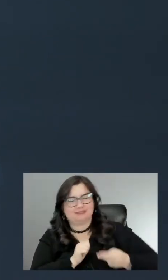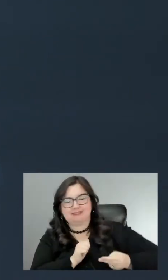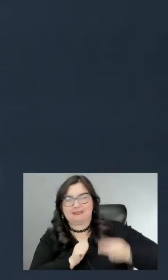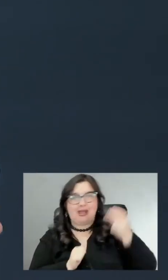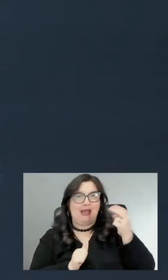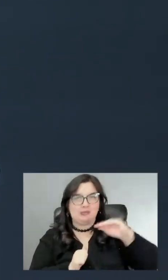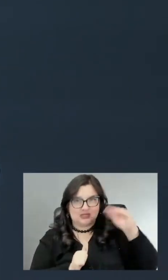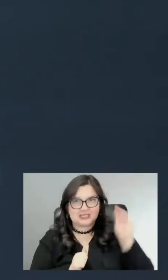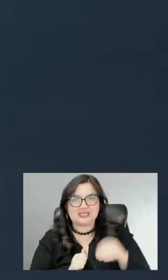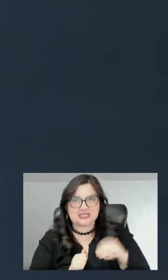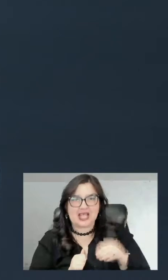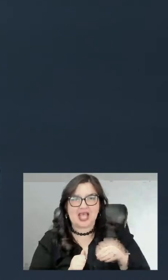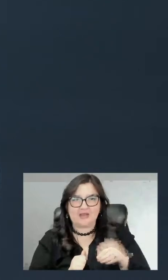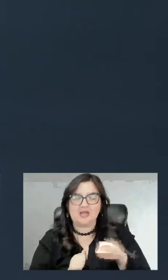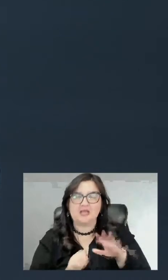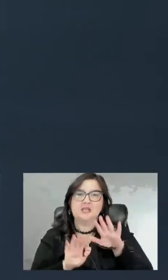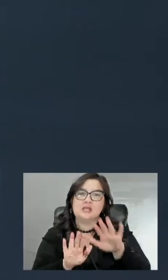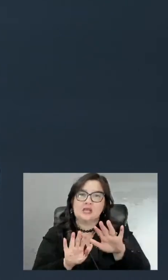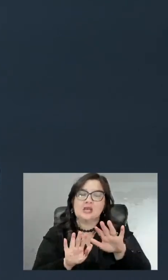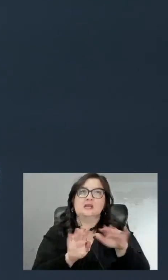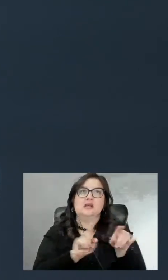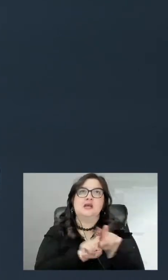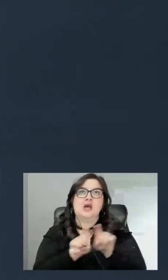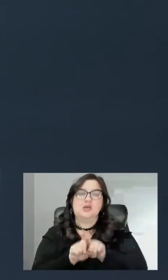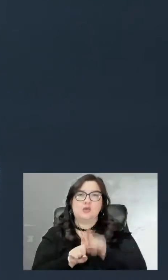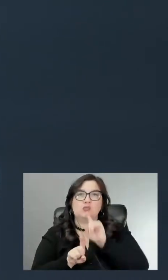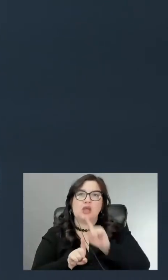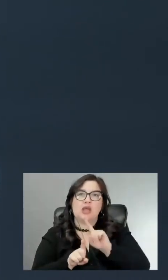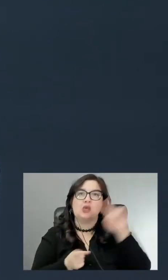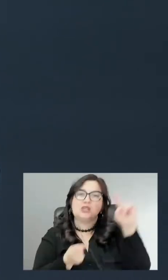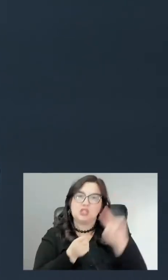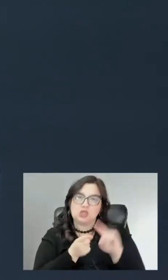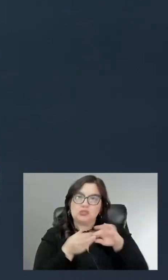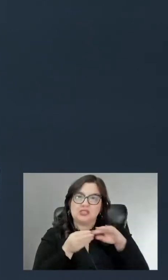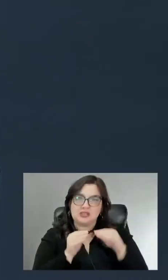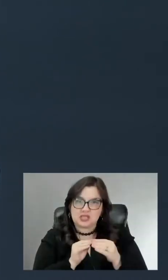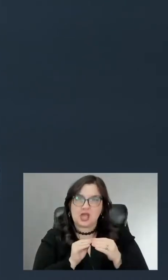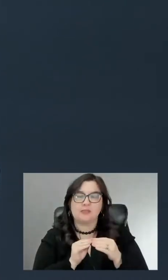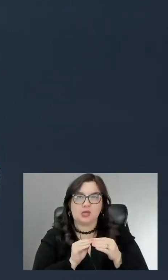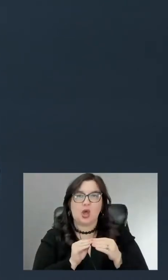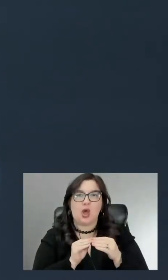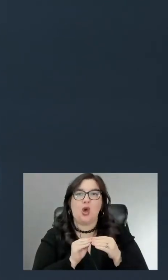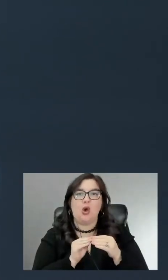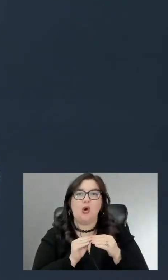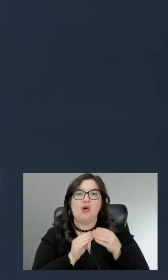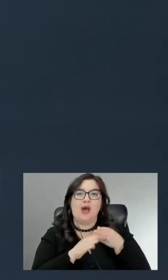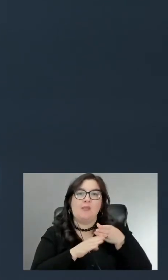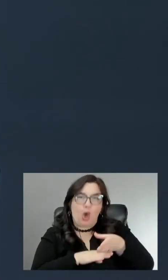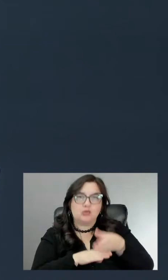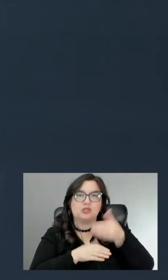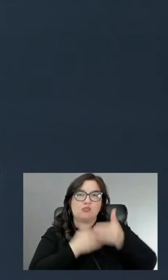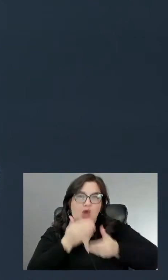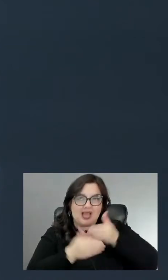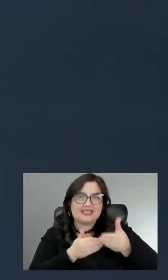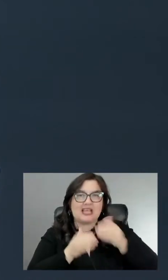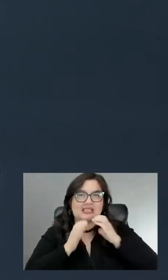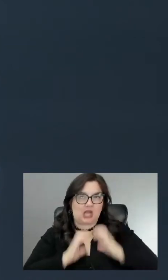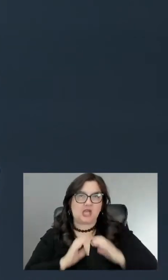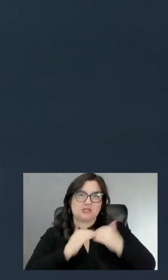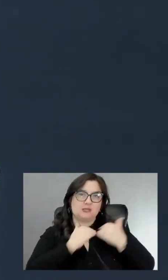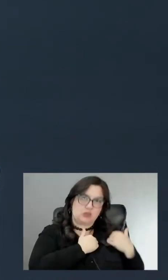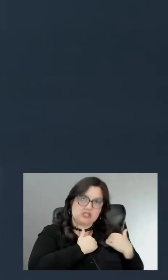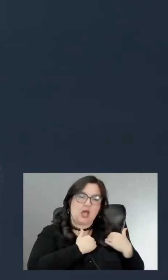more, like you don't have to do, it reduces the number of post-processing that a customer has to do. So you can exactly get, even if there is